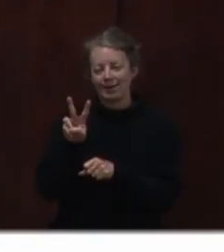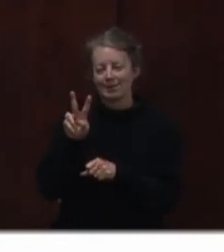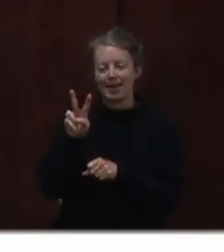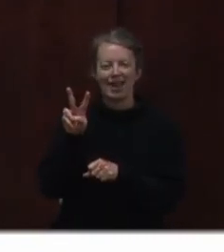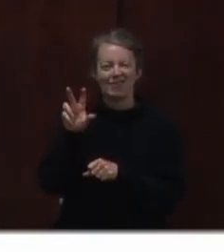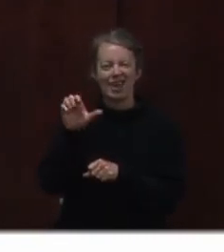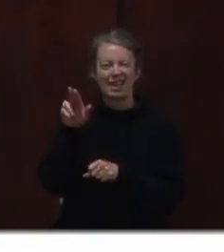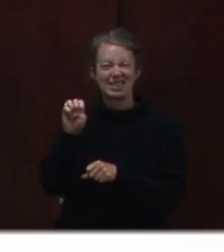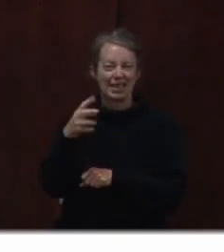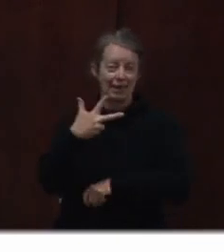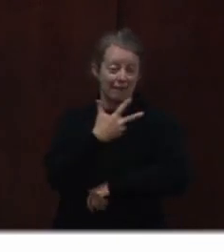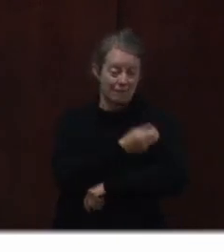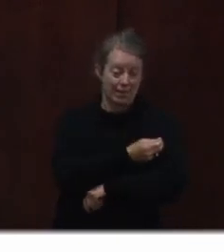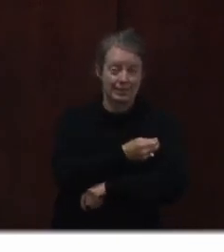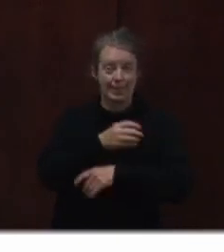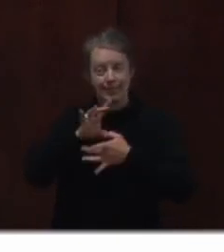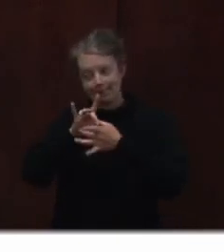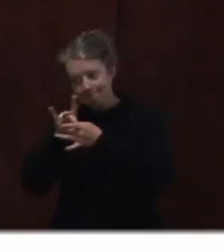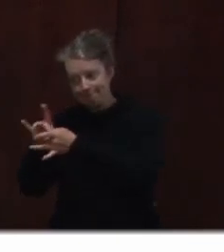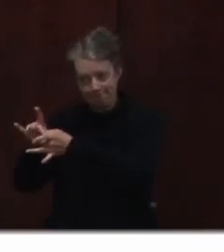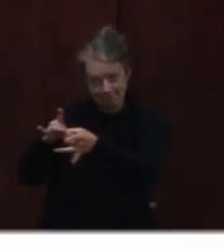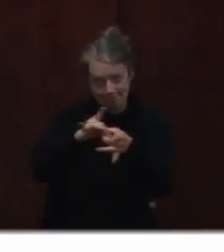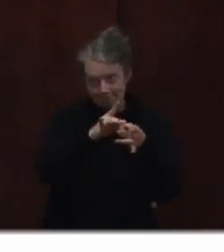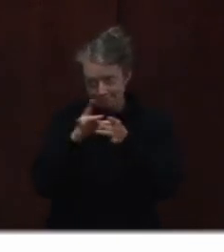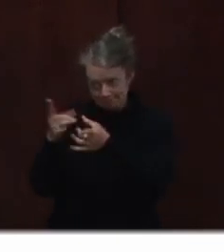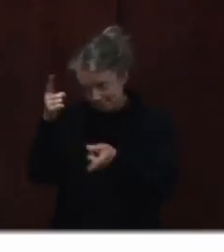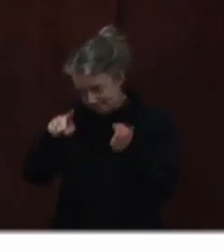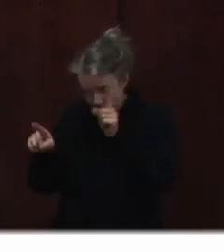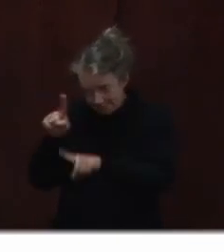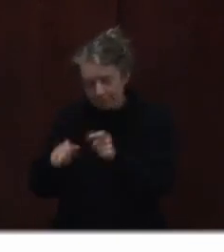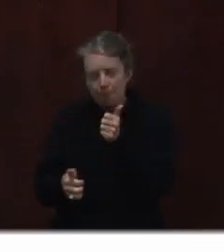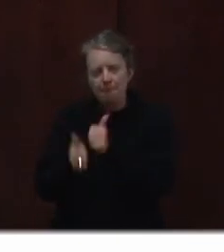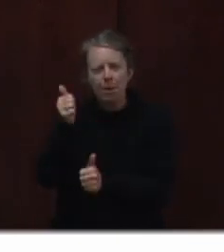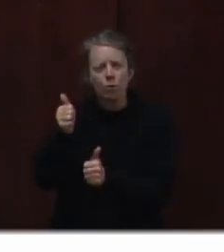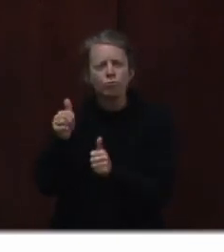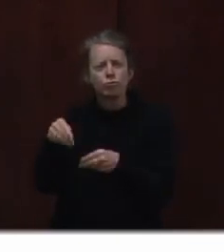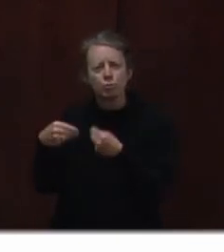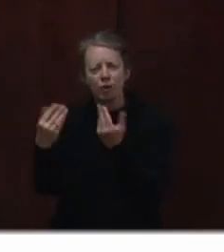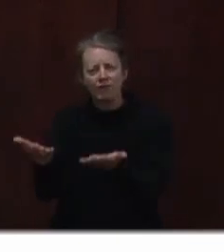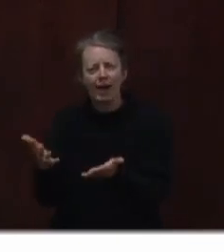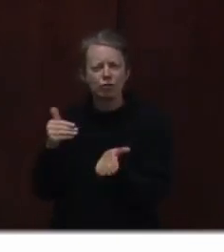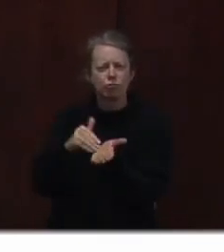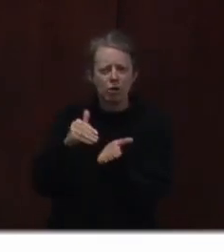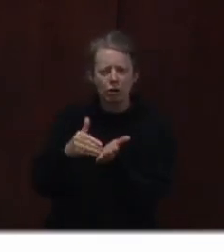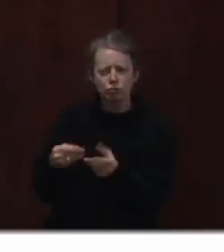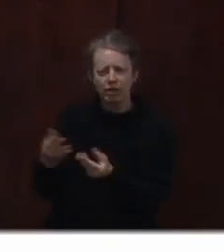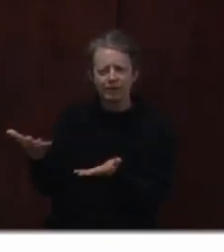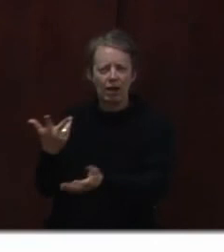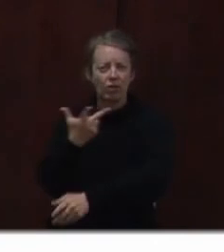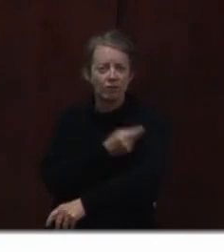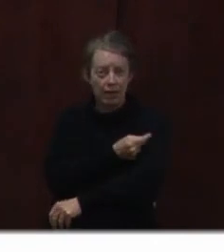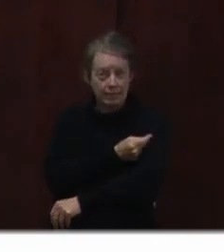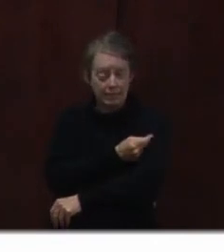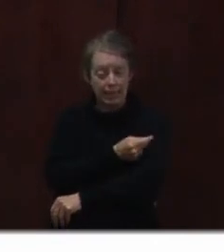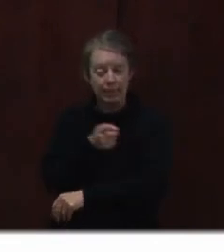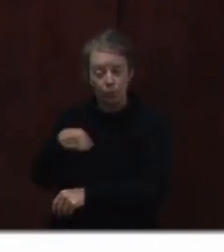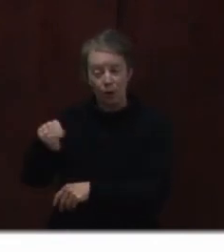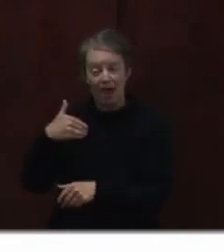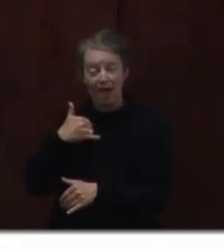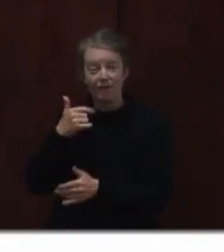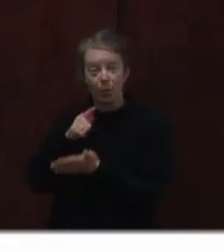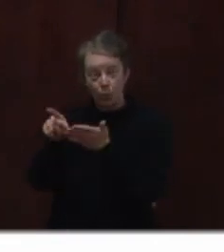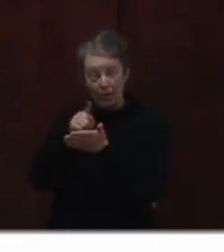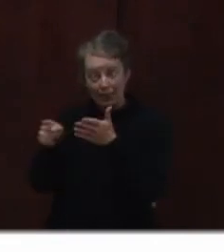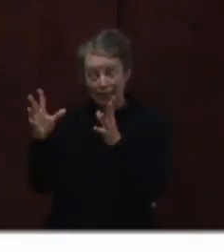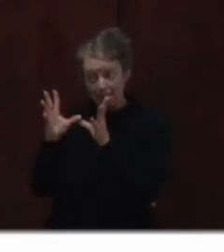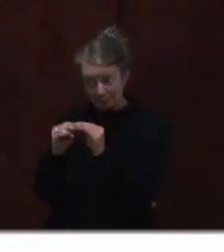that includes most of the providers in the region who are administering vaccine on weekly calls to understand where the